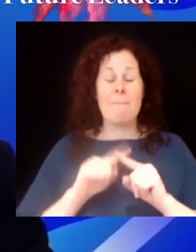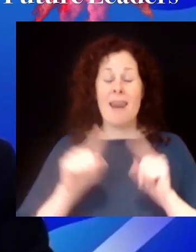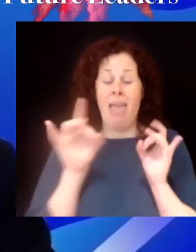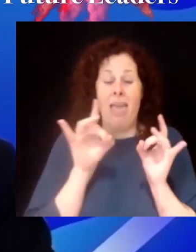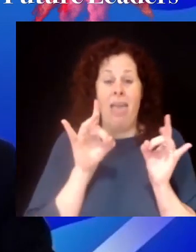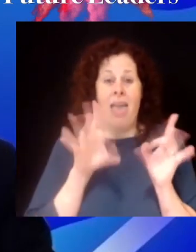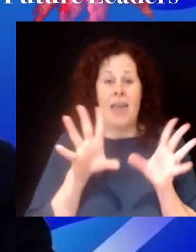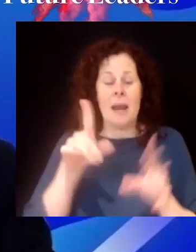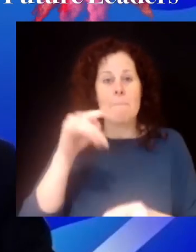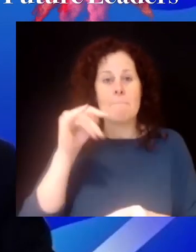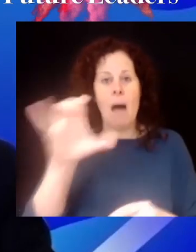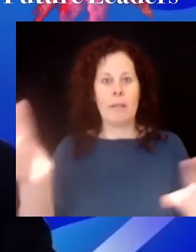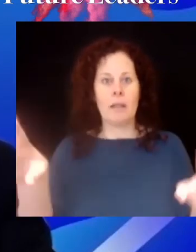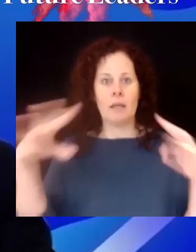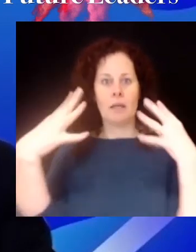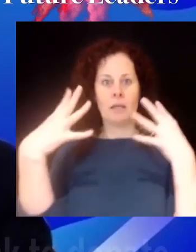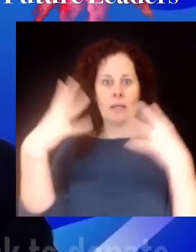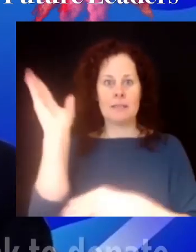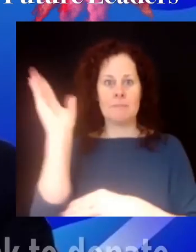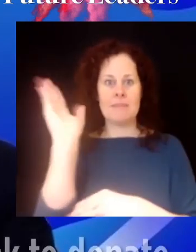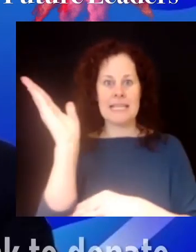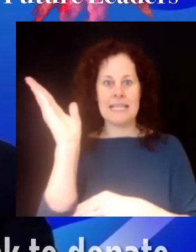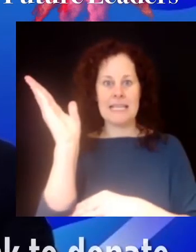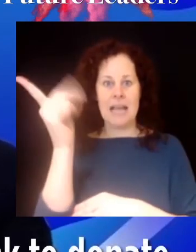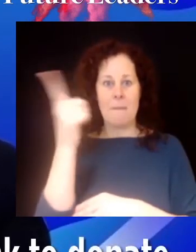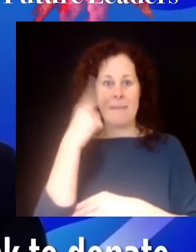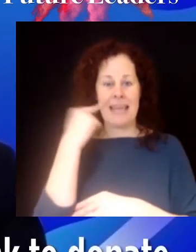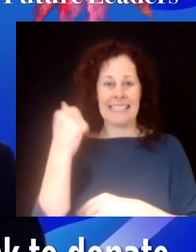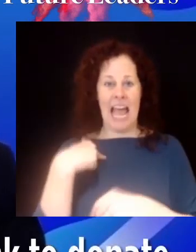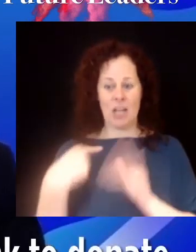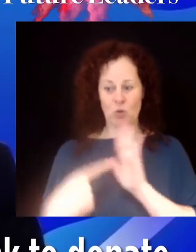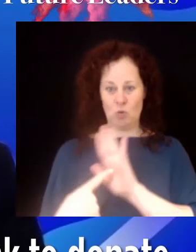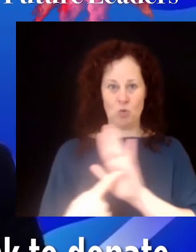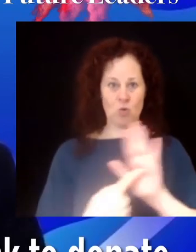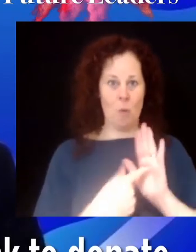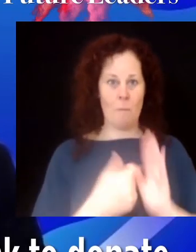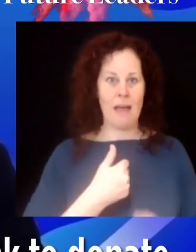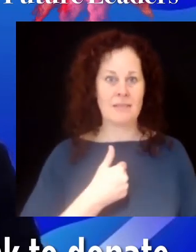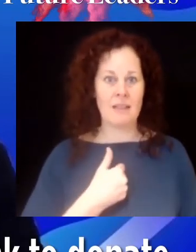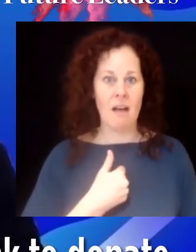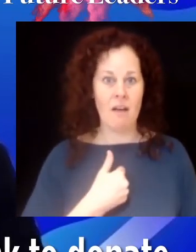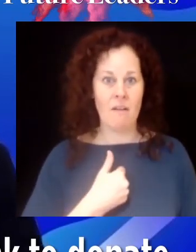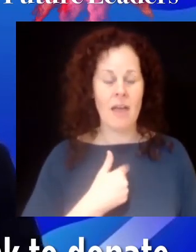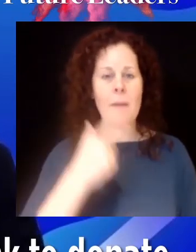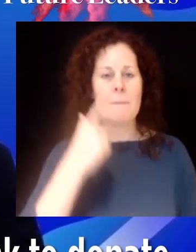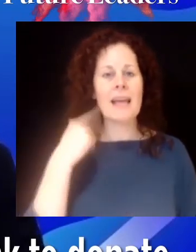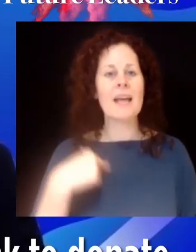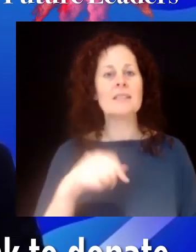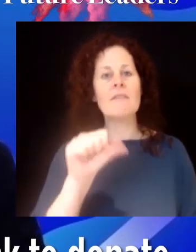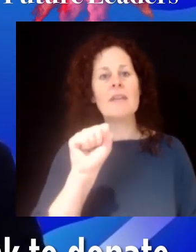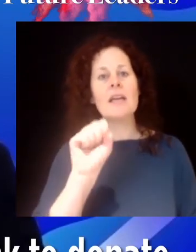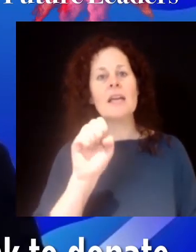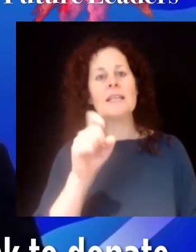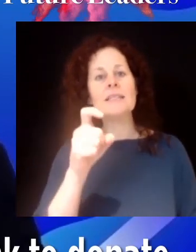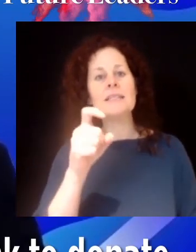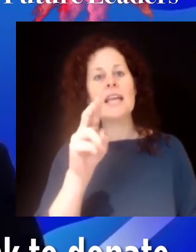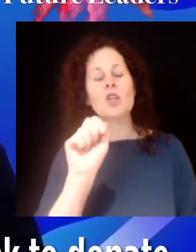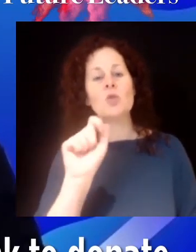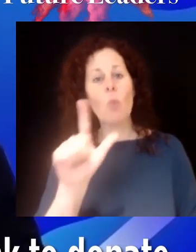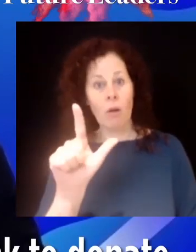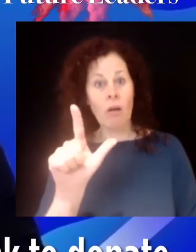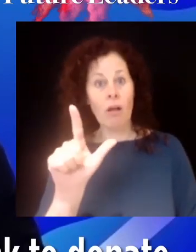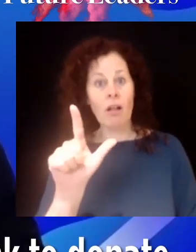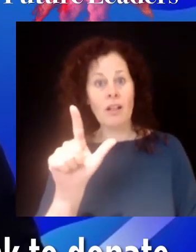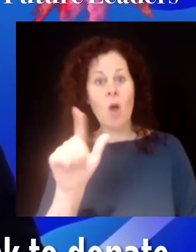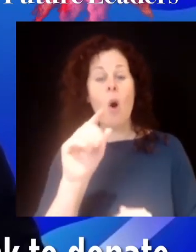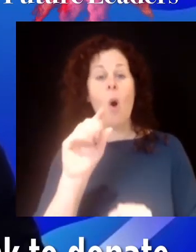myself, and I had been conditioned to hate myself through years of sexual orientation change efforts, which we called in